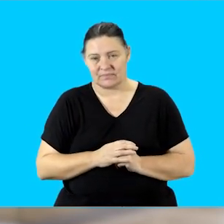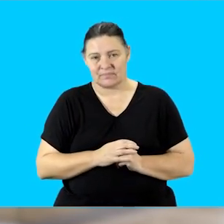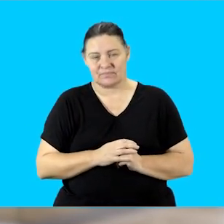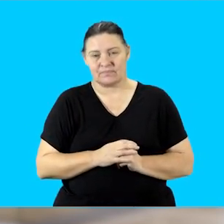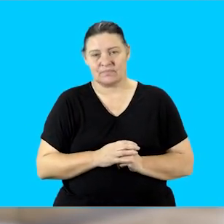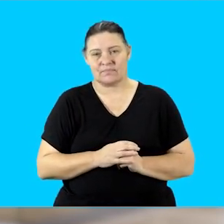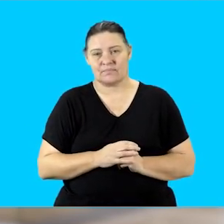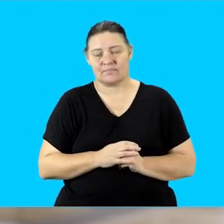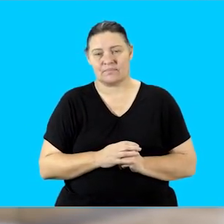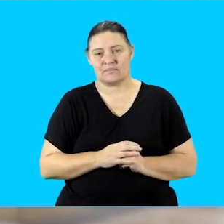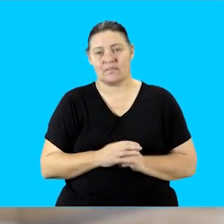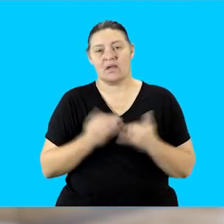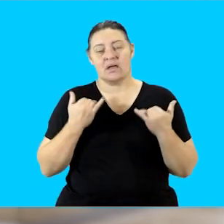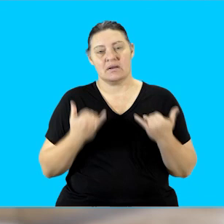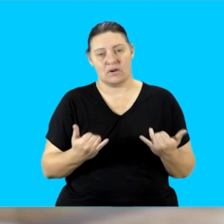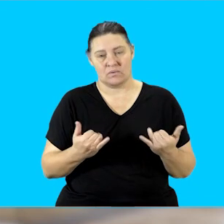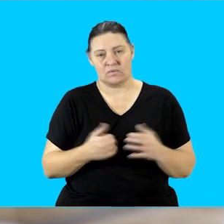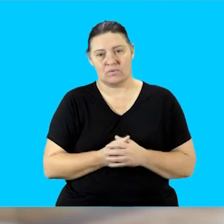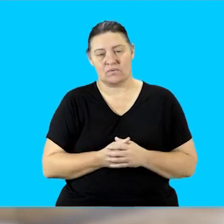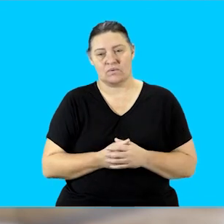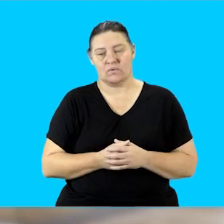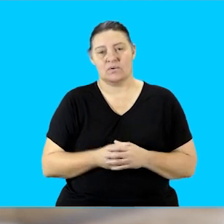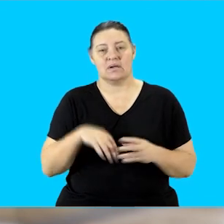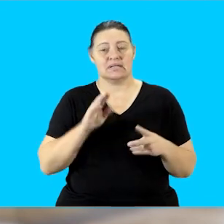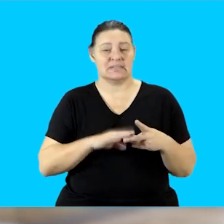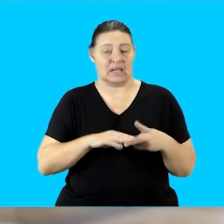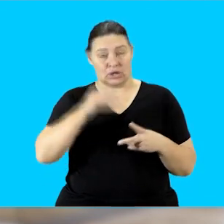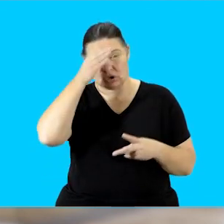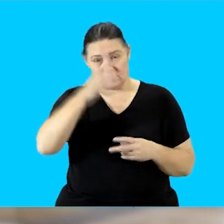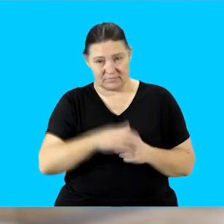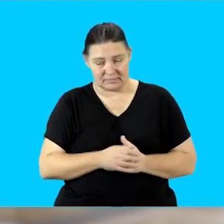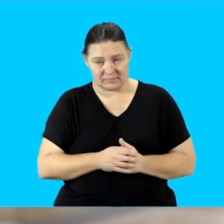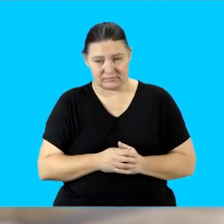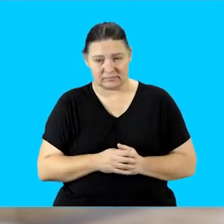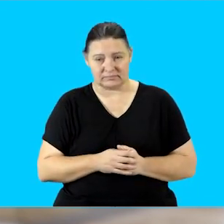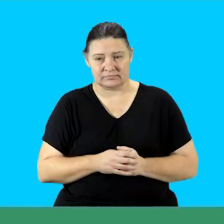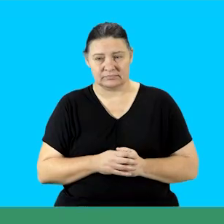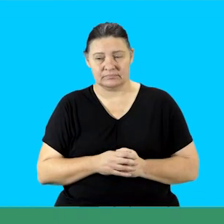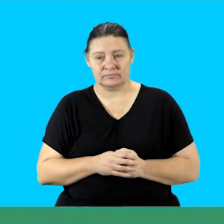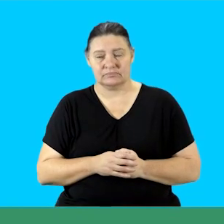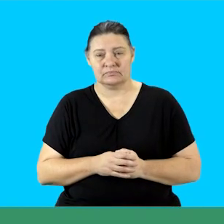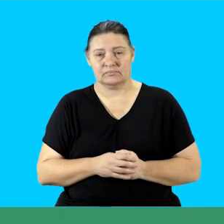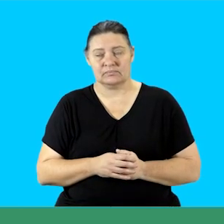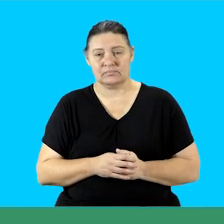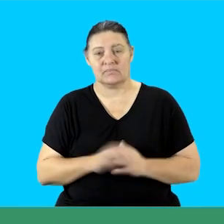affected as well. Now, let us move on to our second concept.